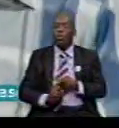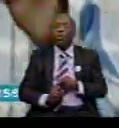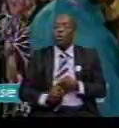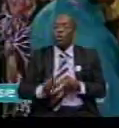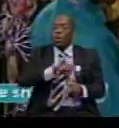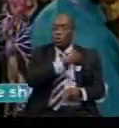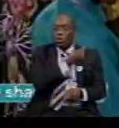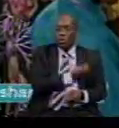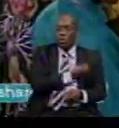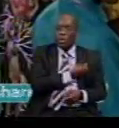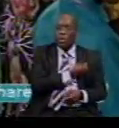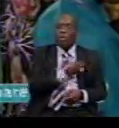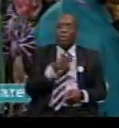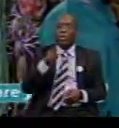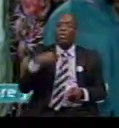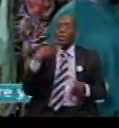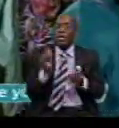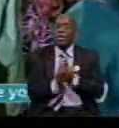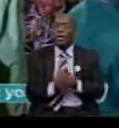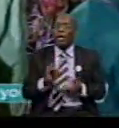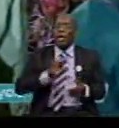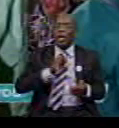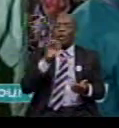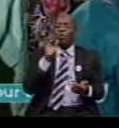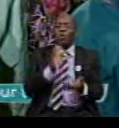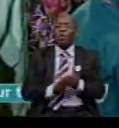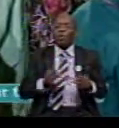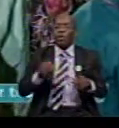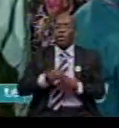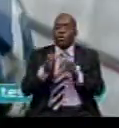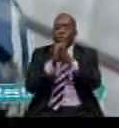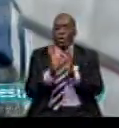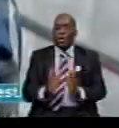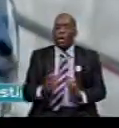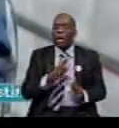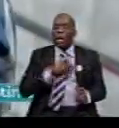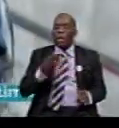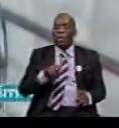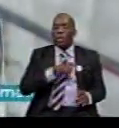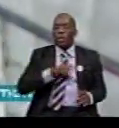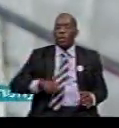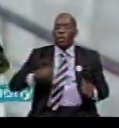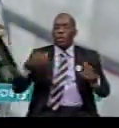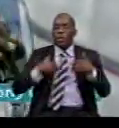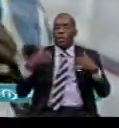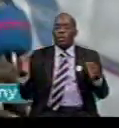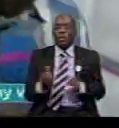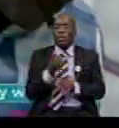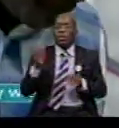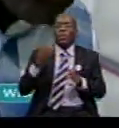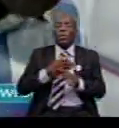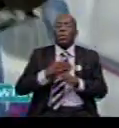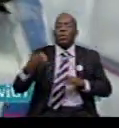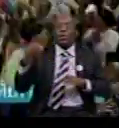believe in the prayer of the man of God, and the Lord has taken away every pain. Praise the Lord.